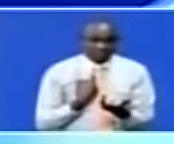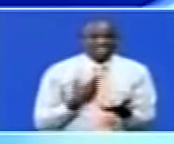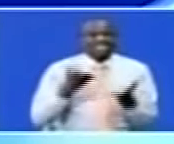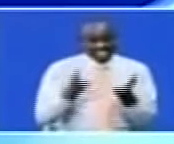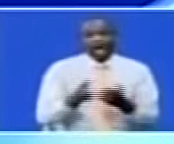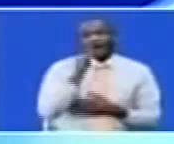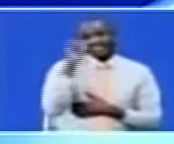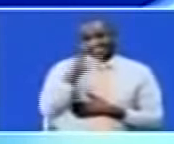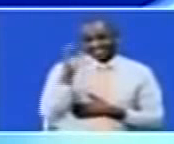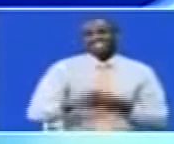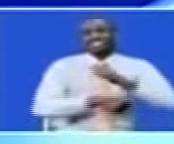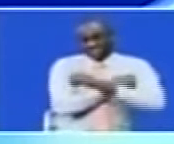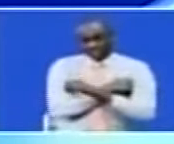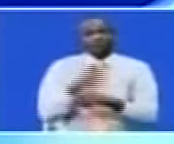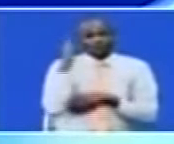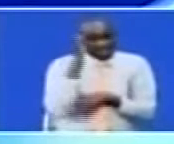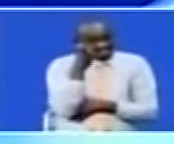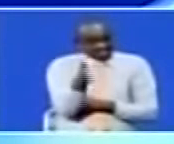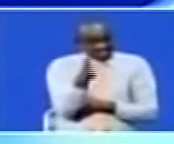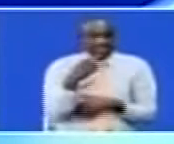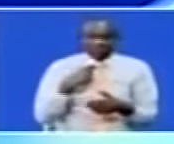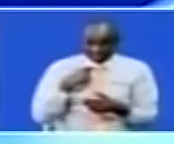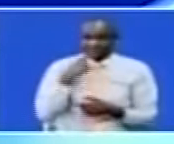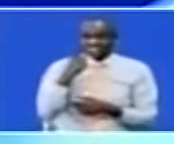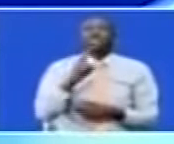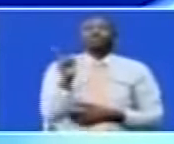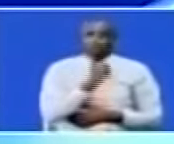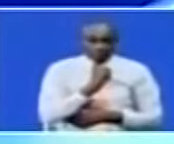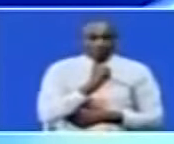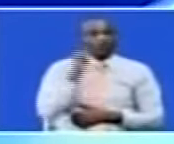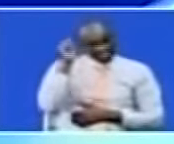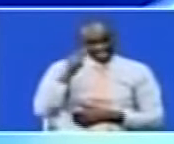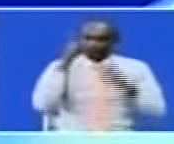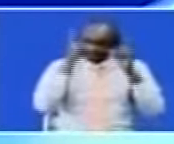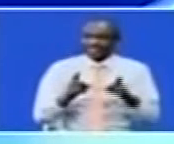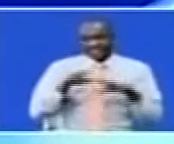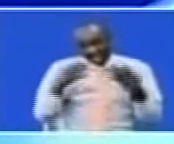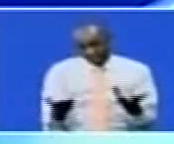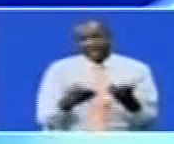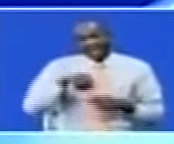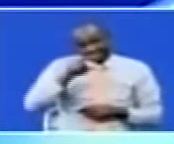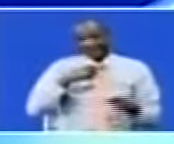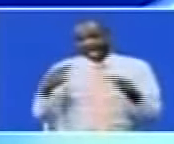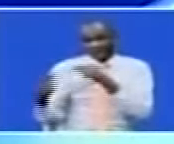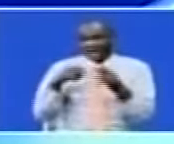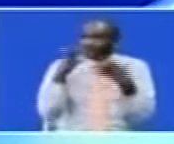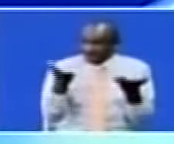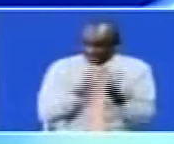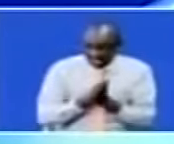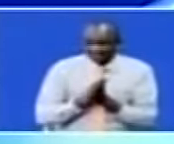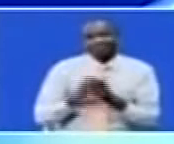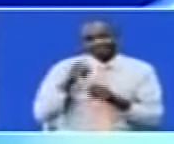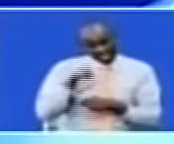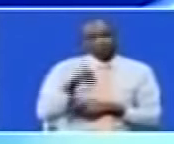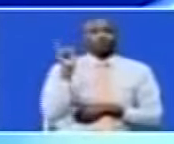The ICC Chief Prosecutor Fatou Bensouda there. The D-Day for Kenya is tomorrow. Let's see how she will argue her case tomorrow.